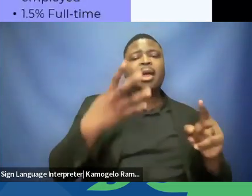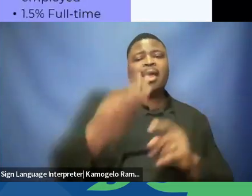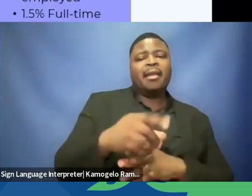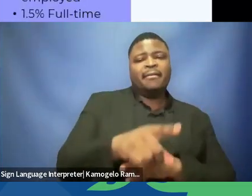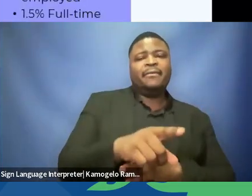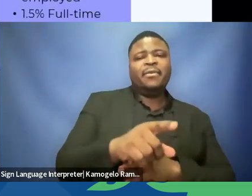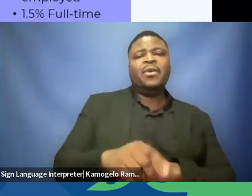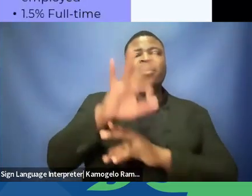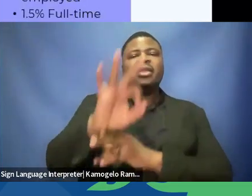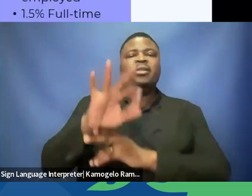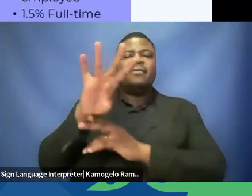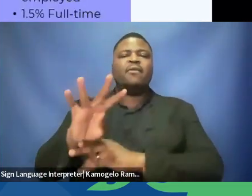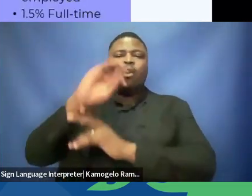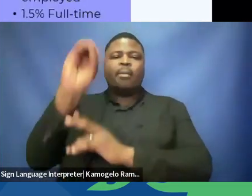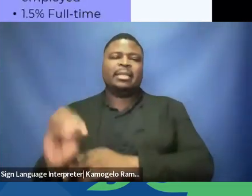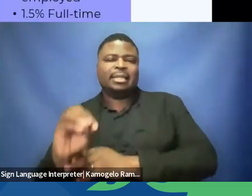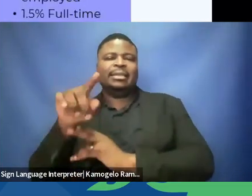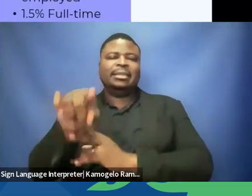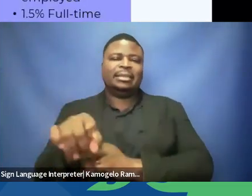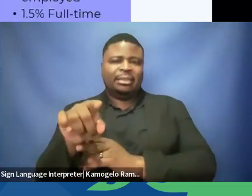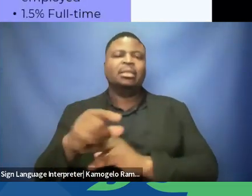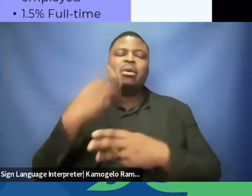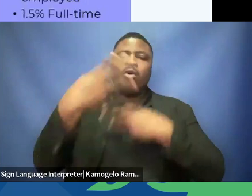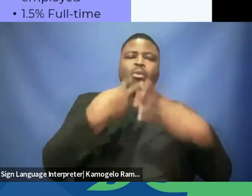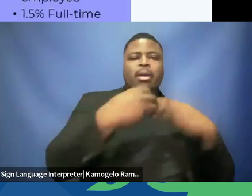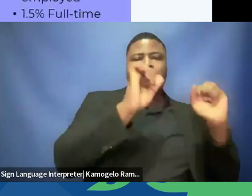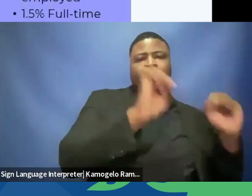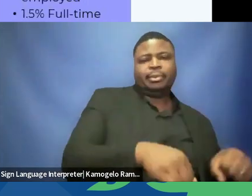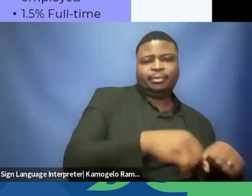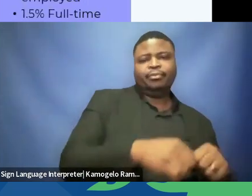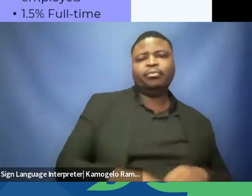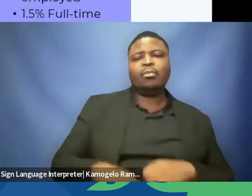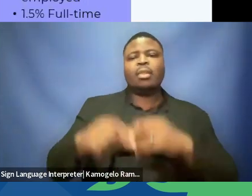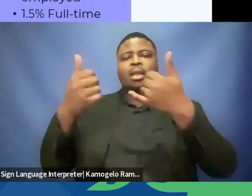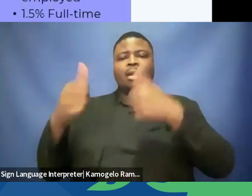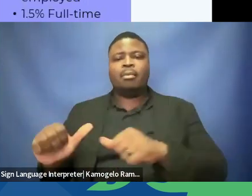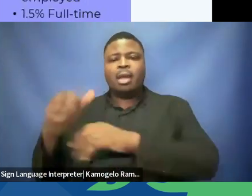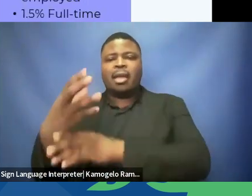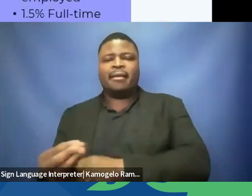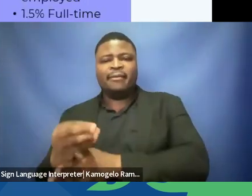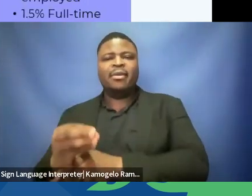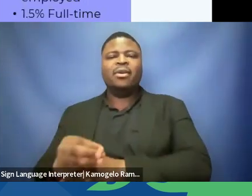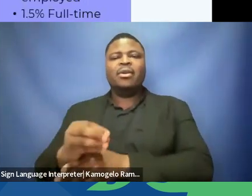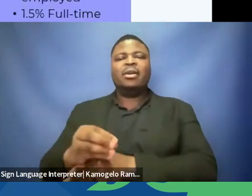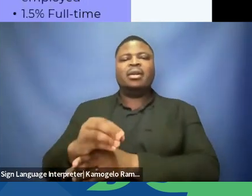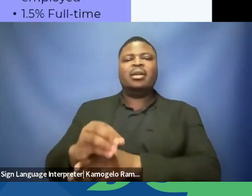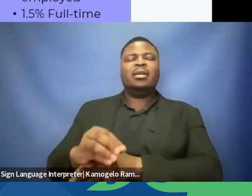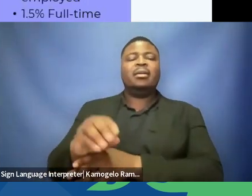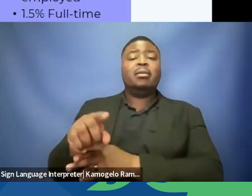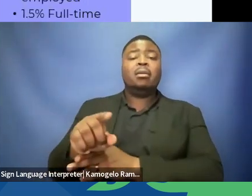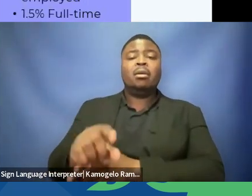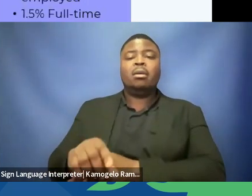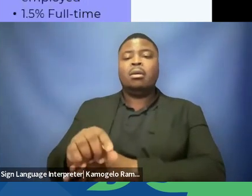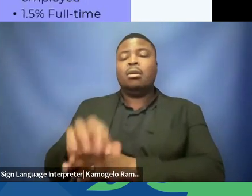they're self-employed, and we had 7.4% just doing part-time. This means that they're sometimes working and